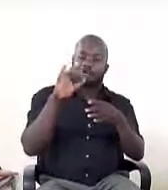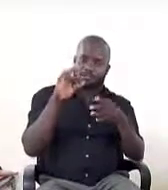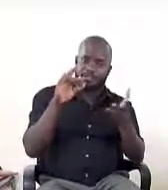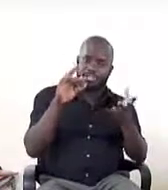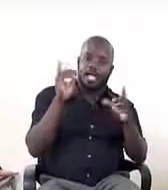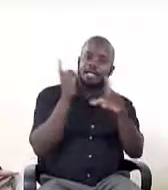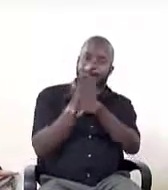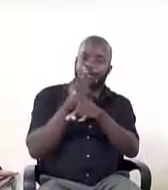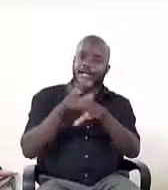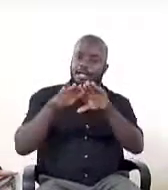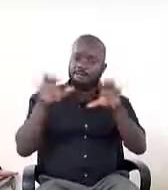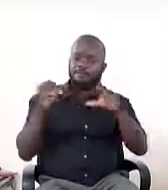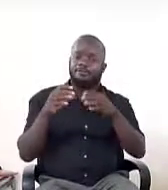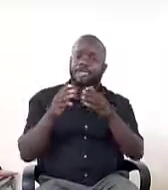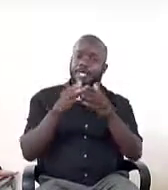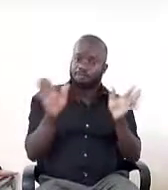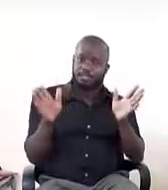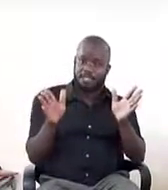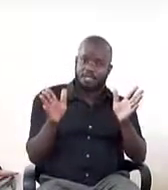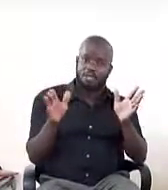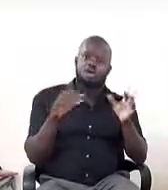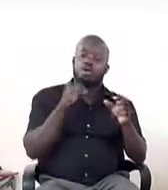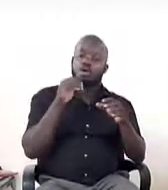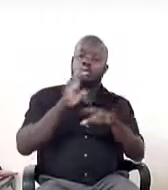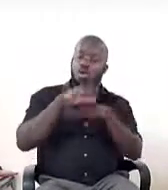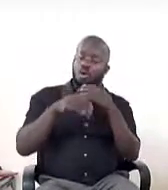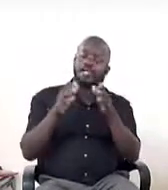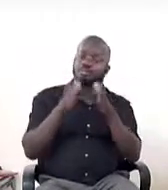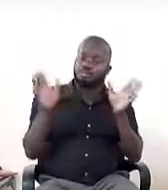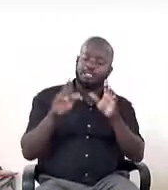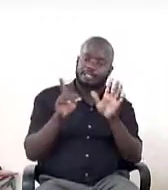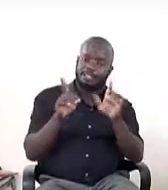fluids, and there are a lot of different levels of exposure. Not all